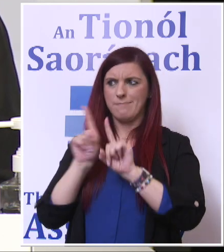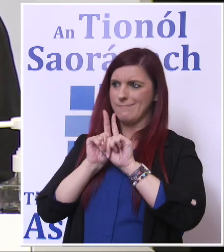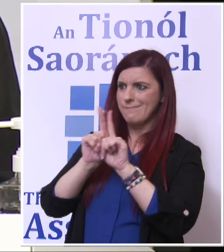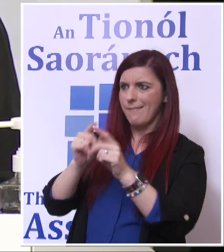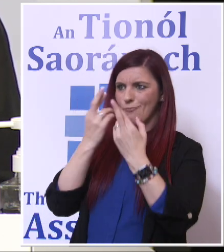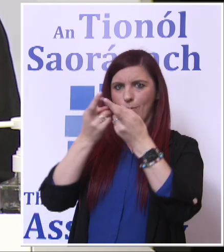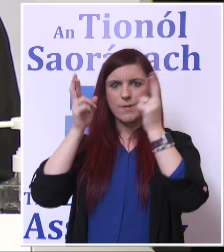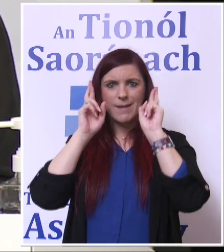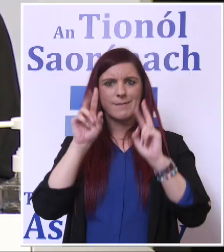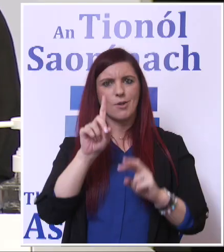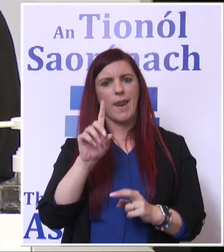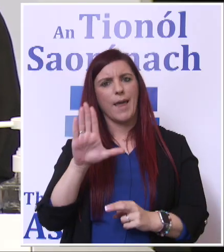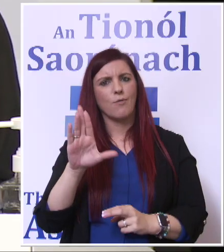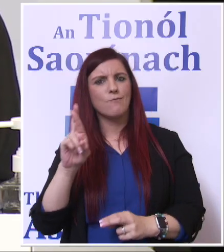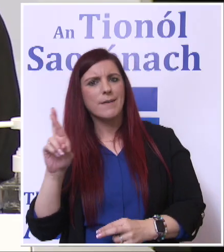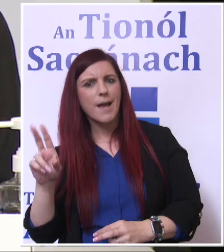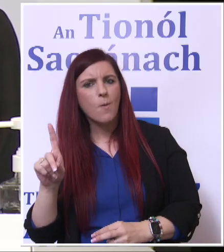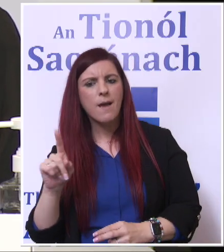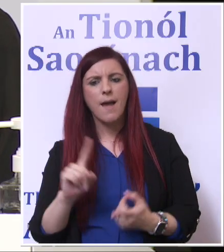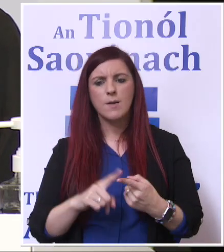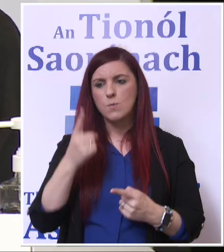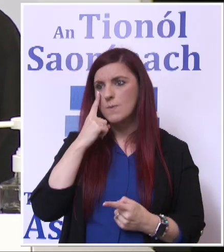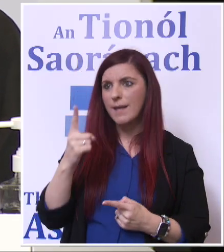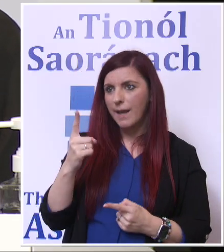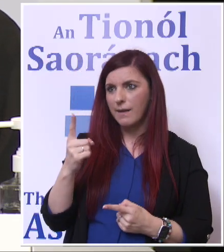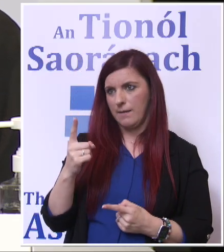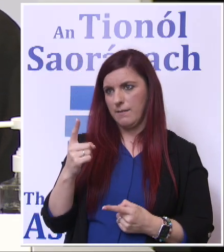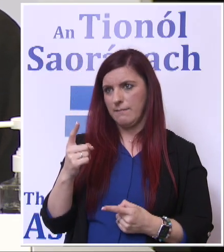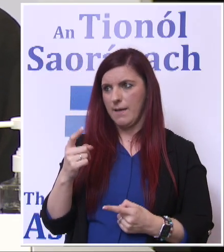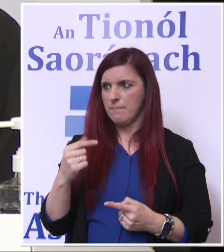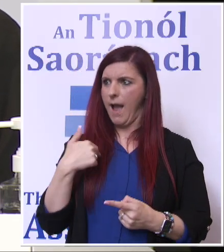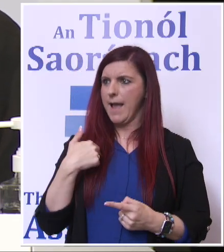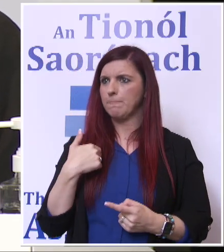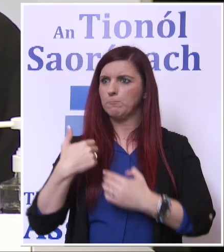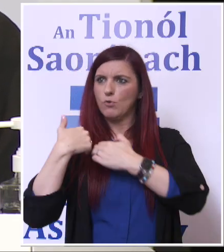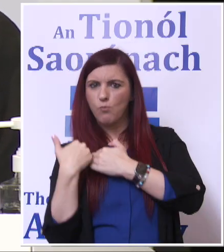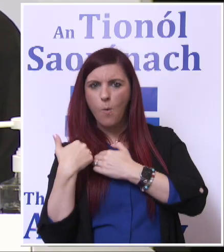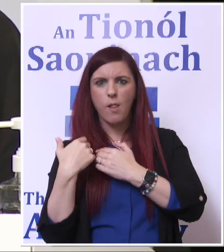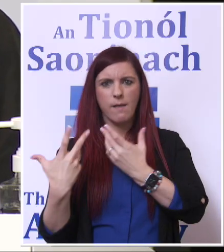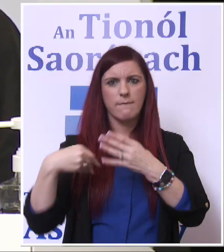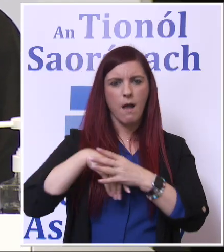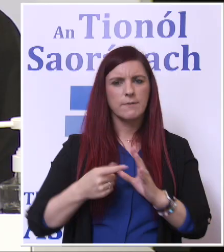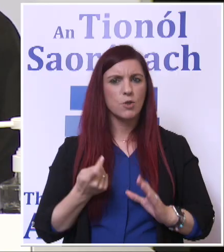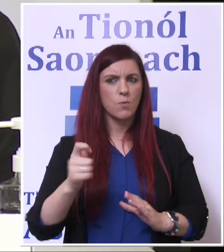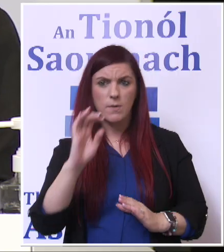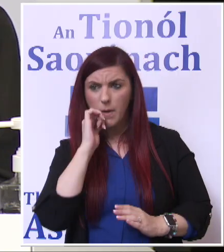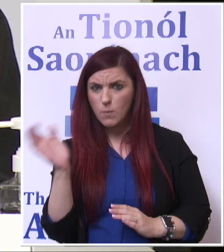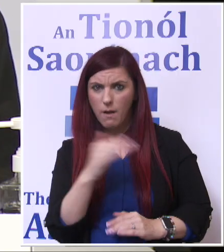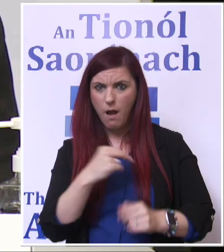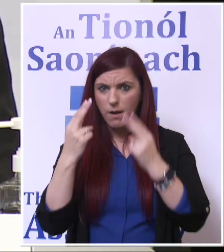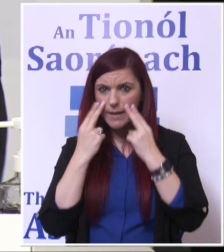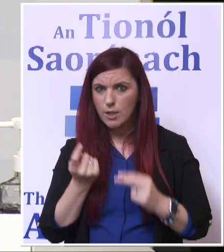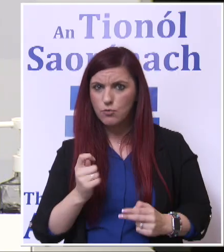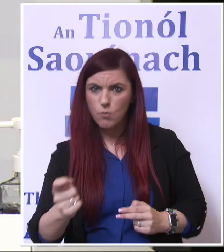represent Laoghaire-Rathdown and to see the role we can play in terms of tourism. And we all need tourism. And again, that's not something that